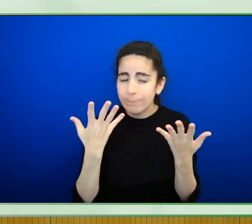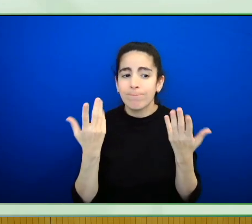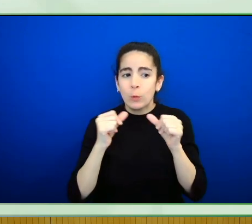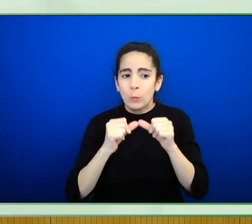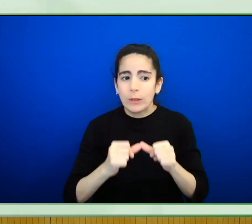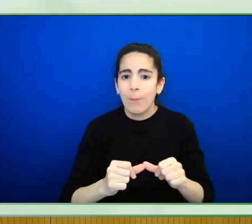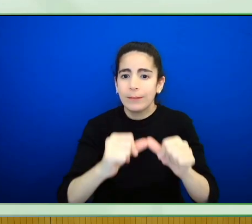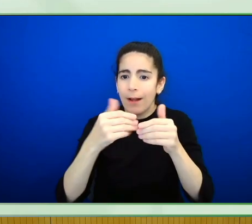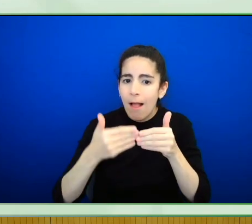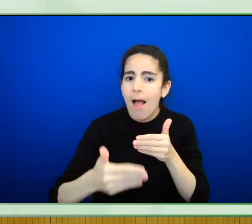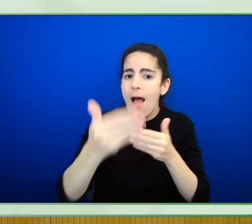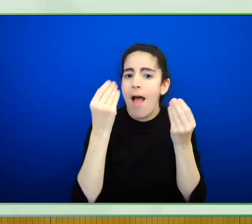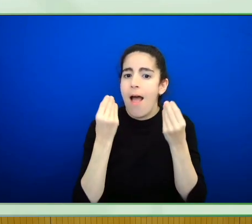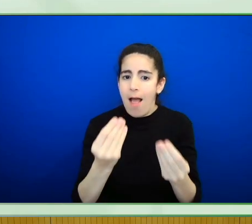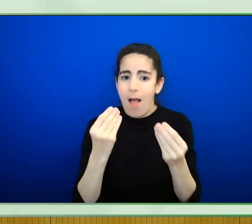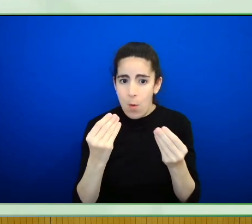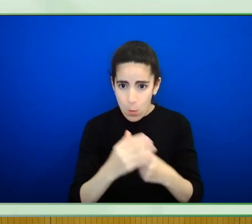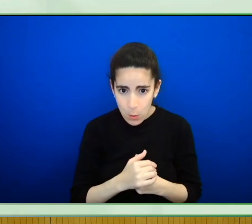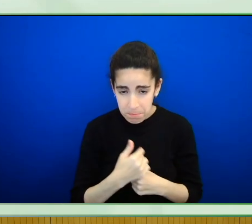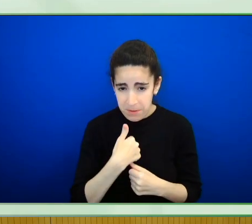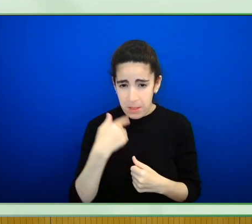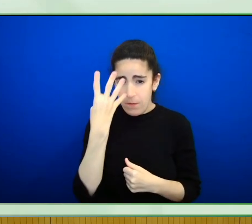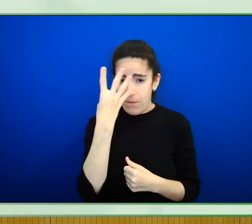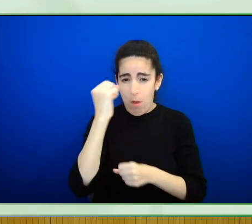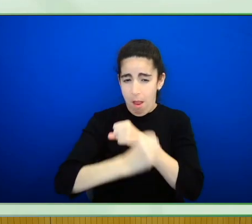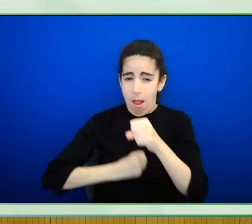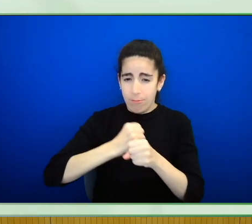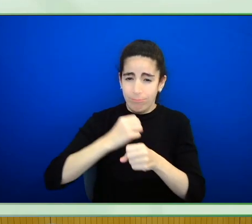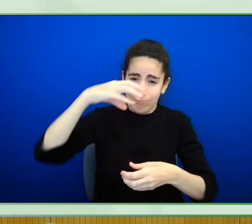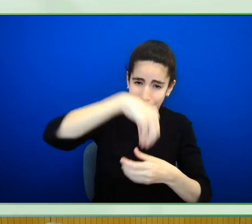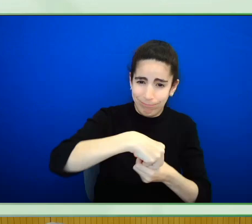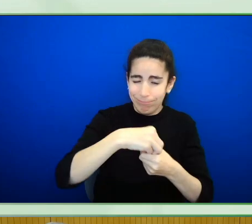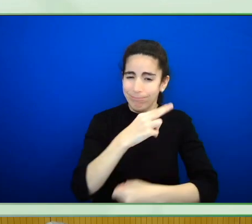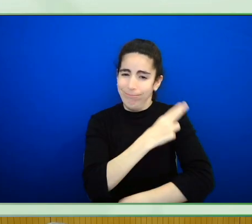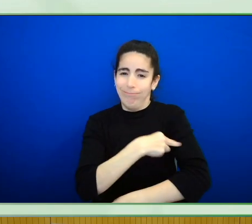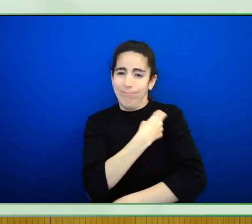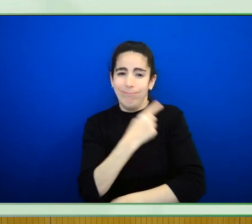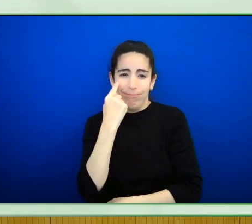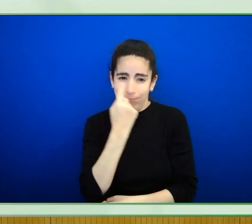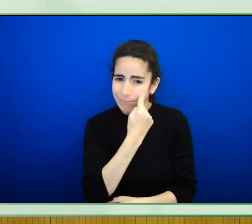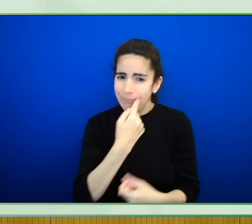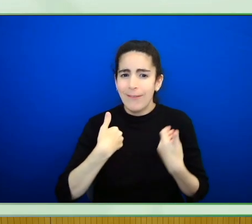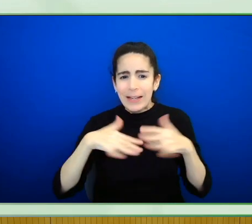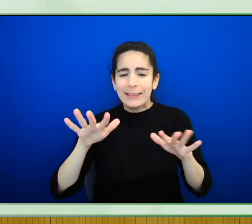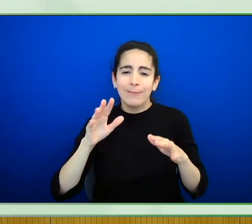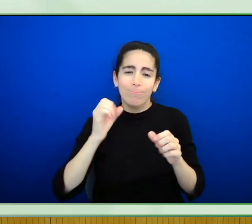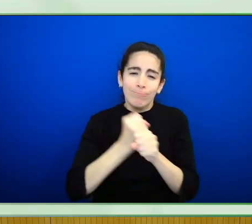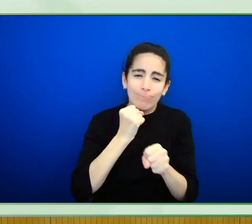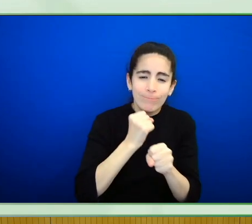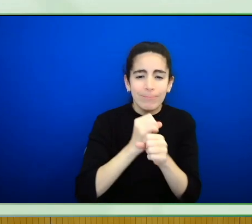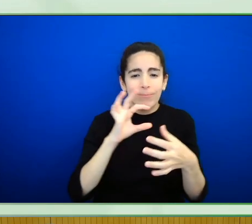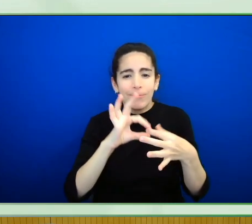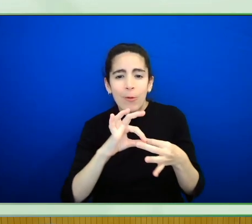in ophthalmology. I am involved in prevention of blindness project for the last 28 years. I